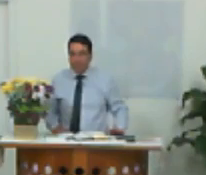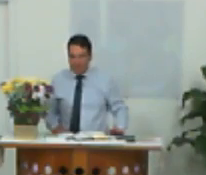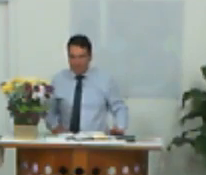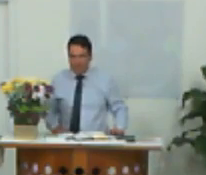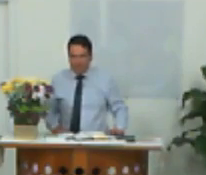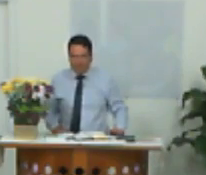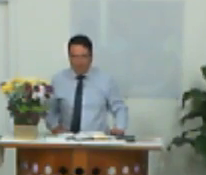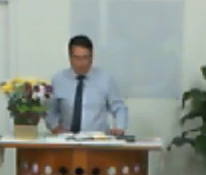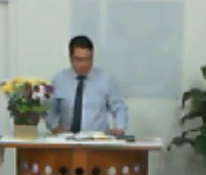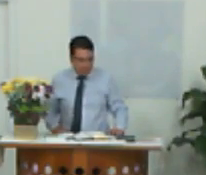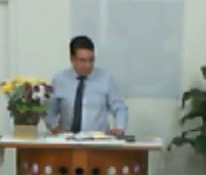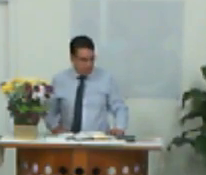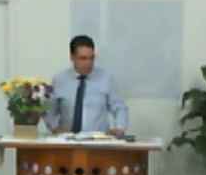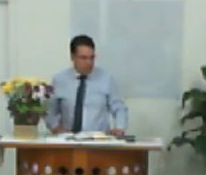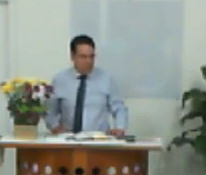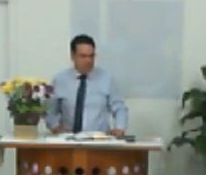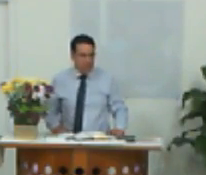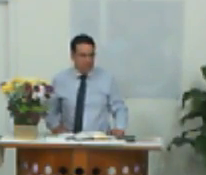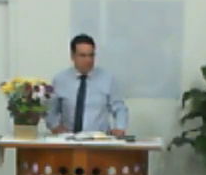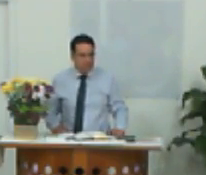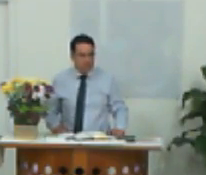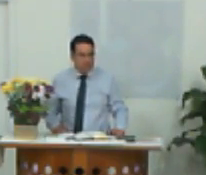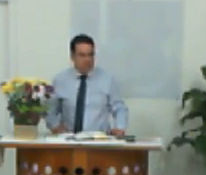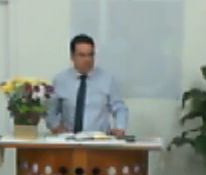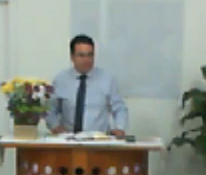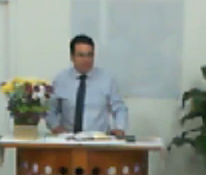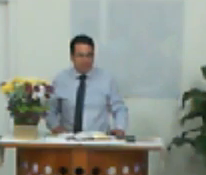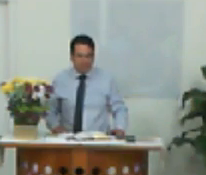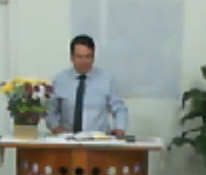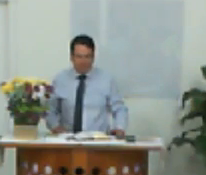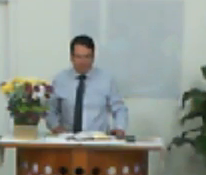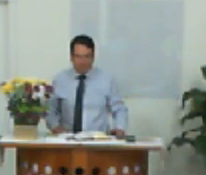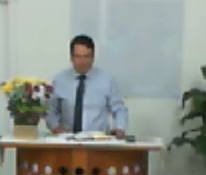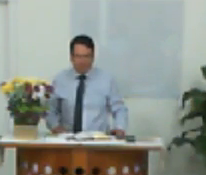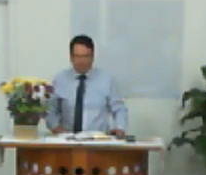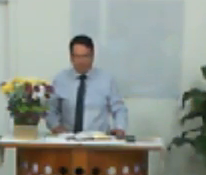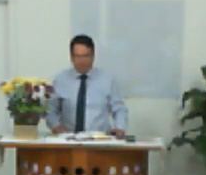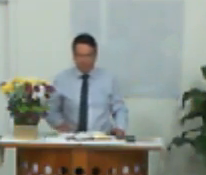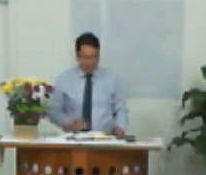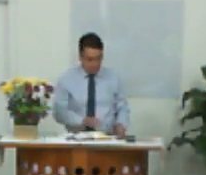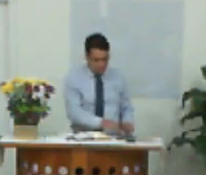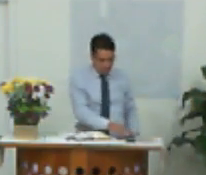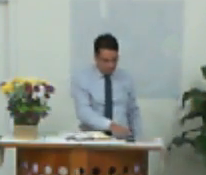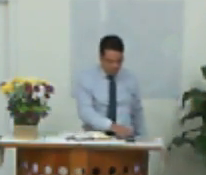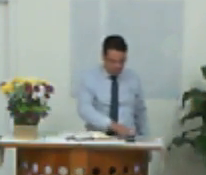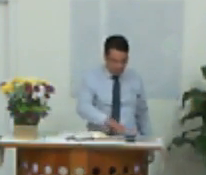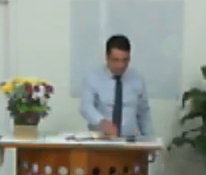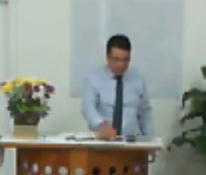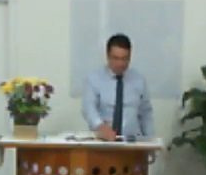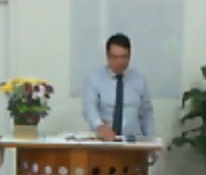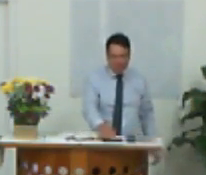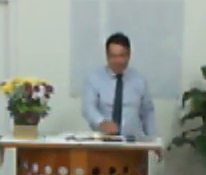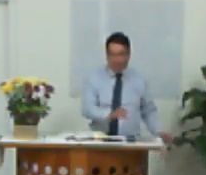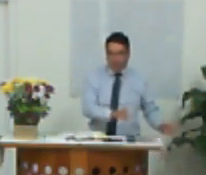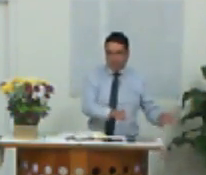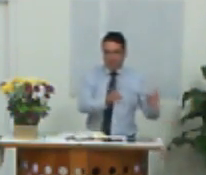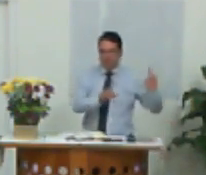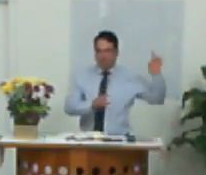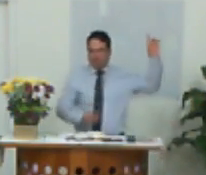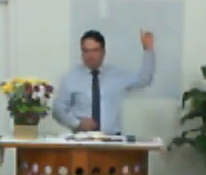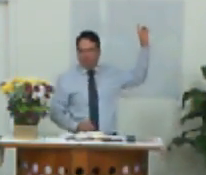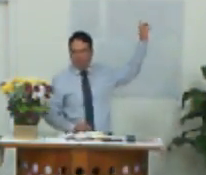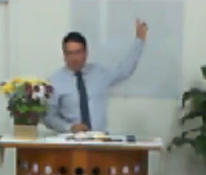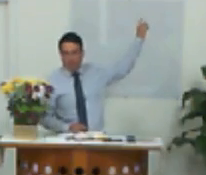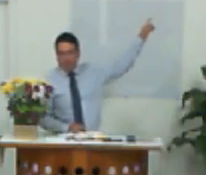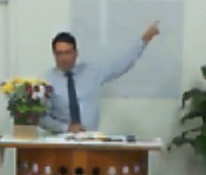three texts, John 20:16, Luke 24:30, or Luke 24:40, in which of